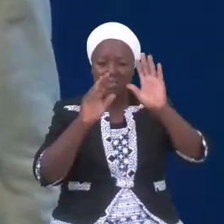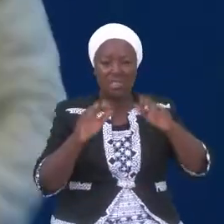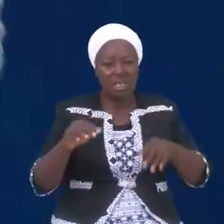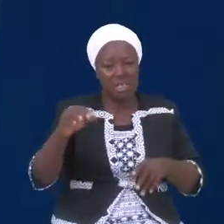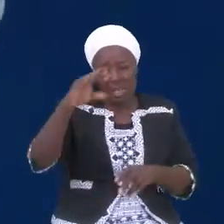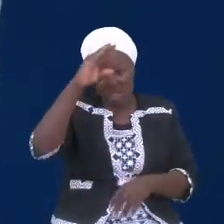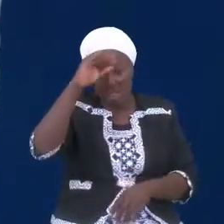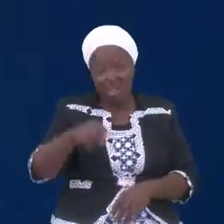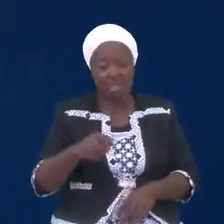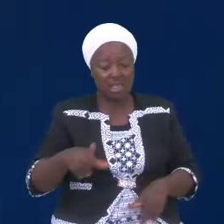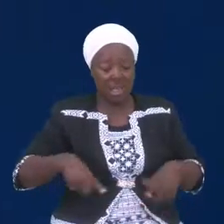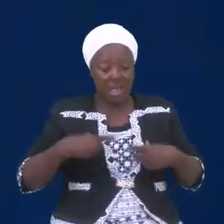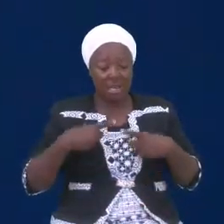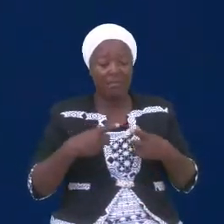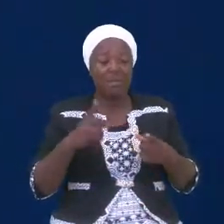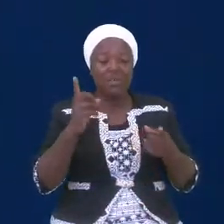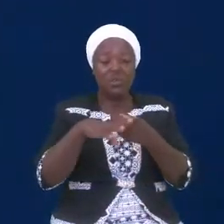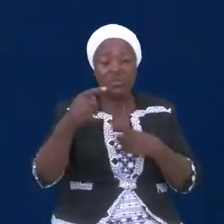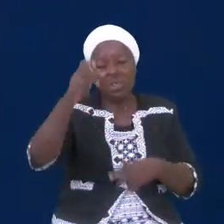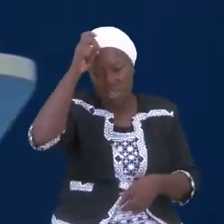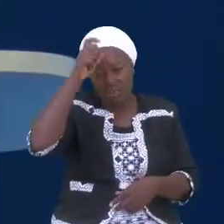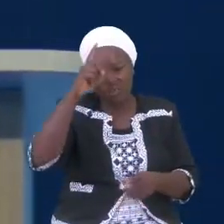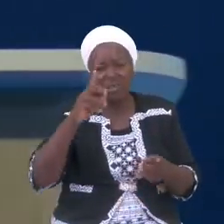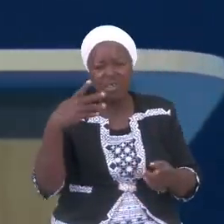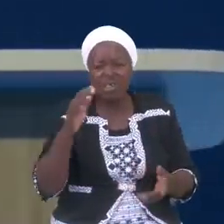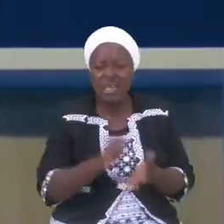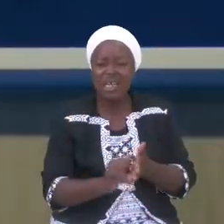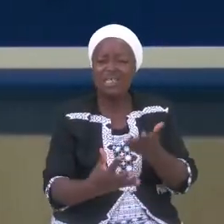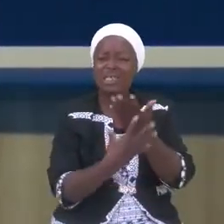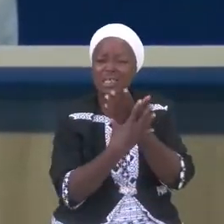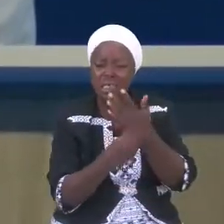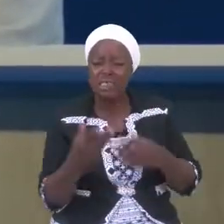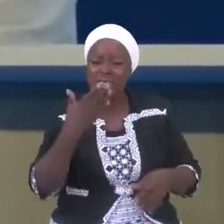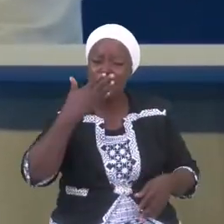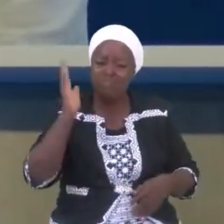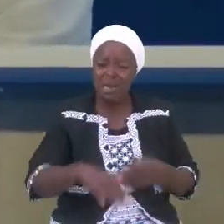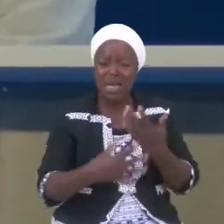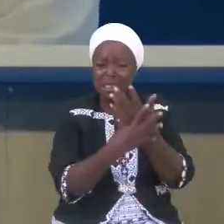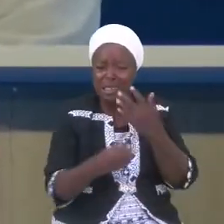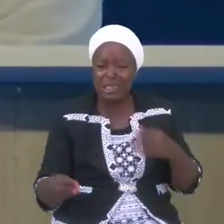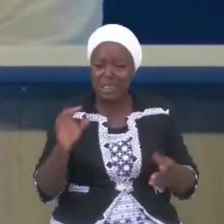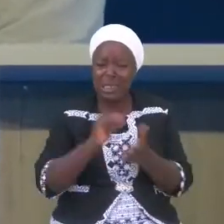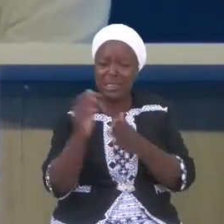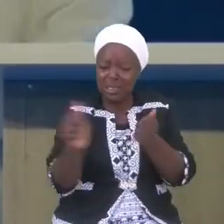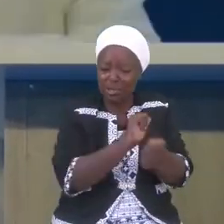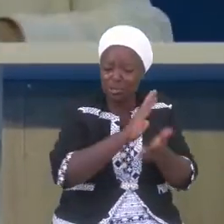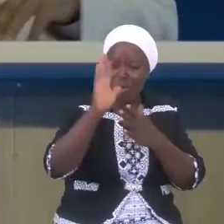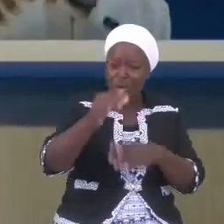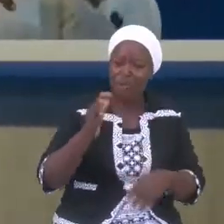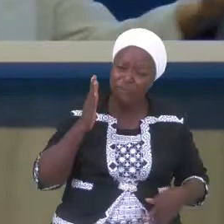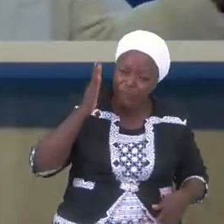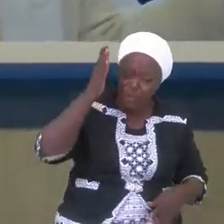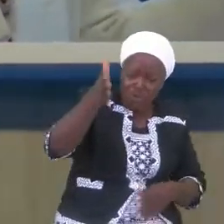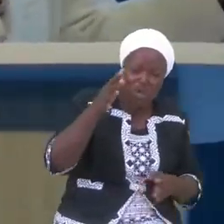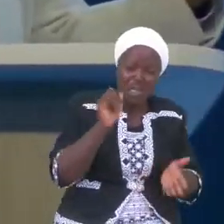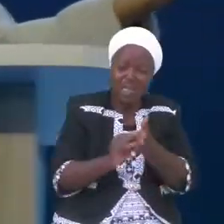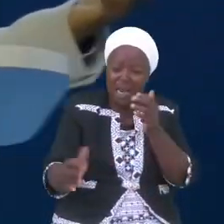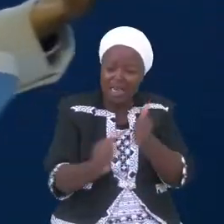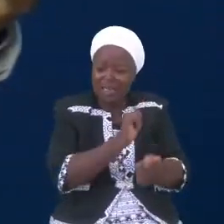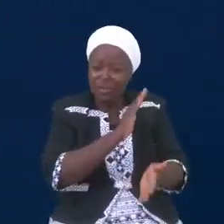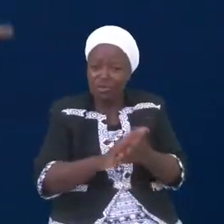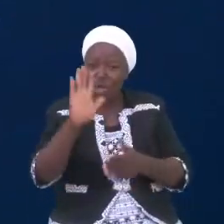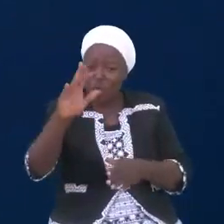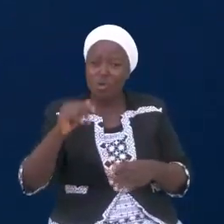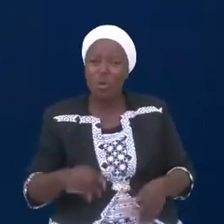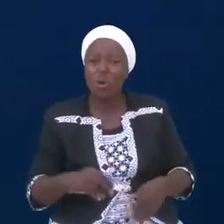devil. The emulation that destroys your future, that destroys